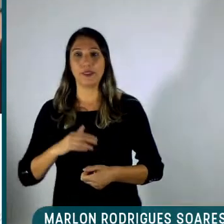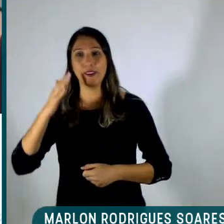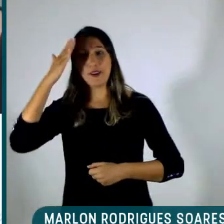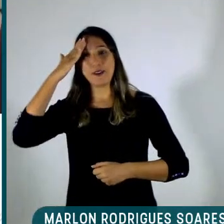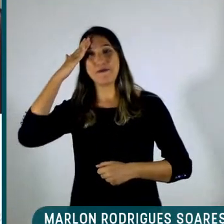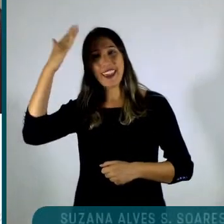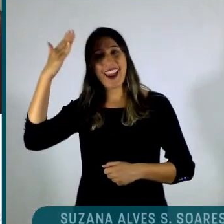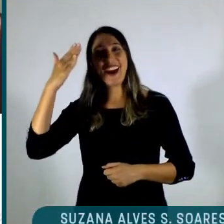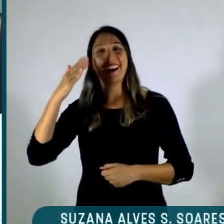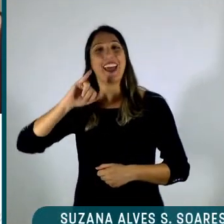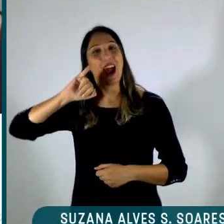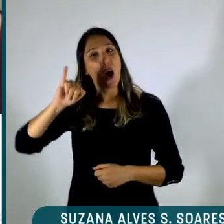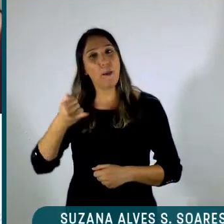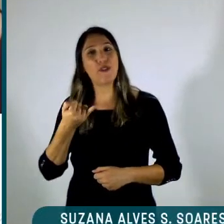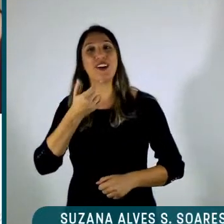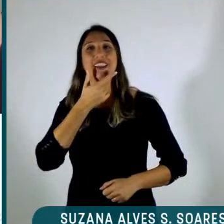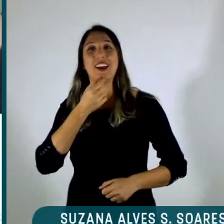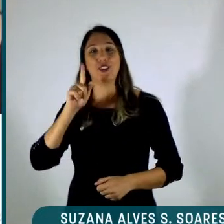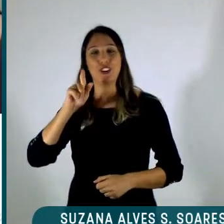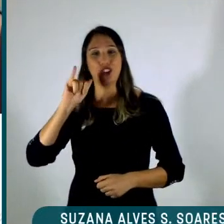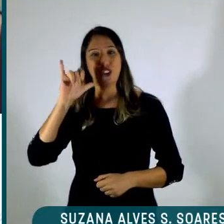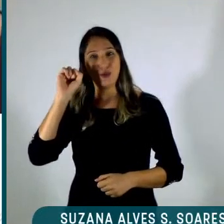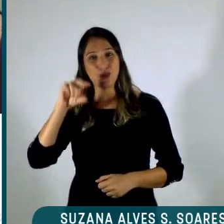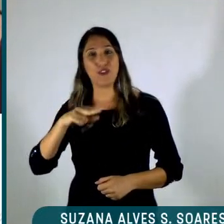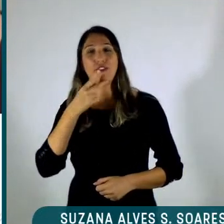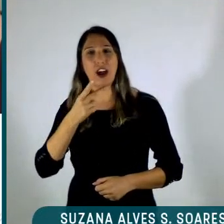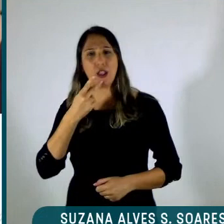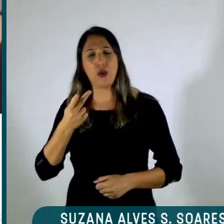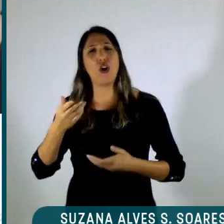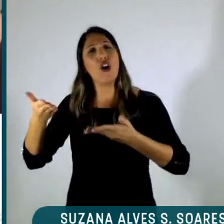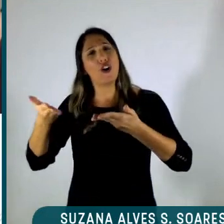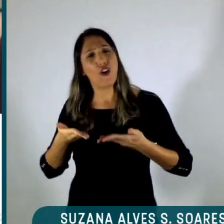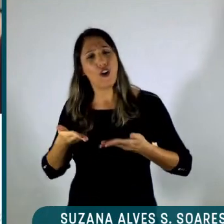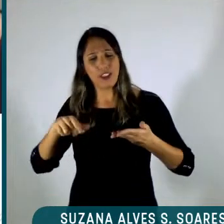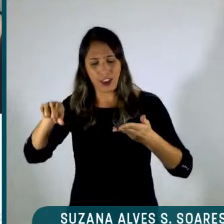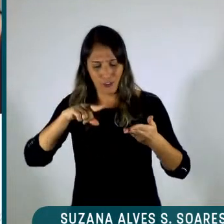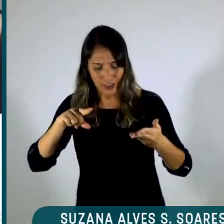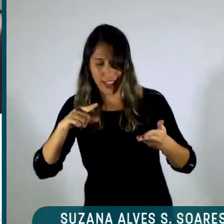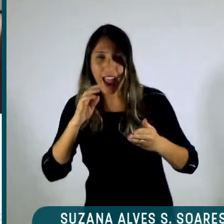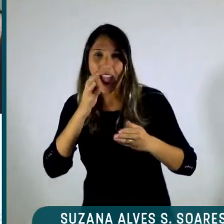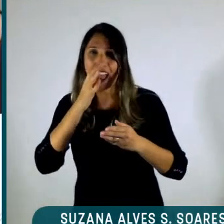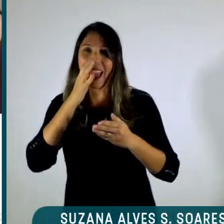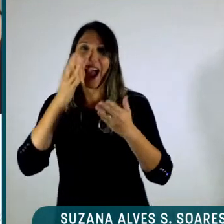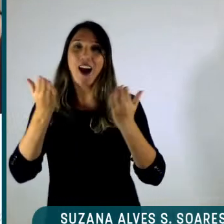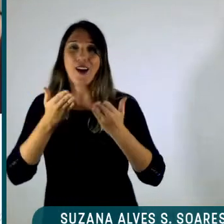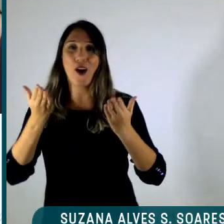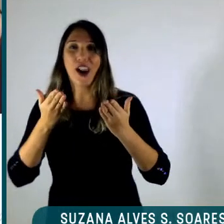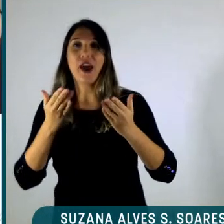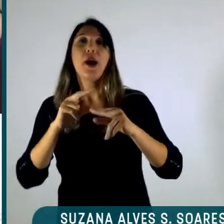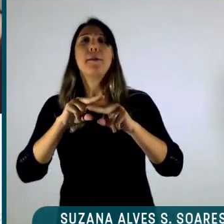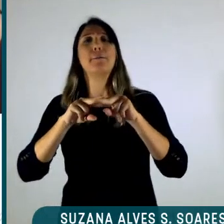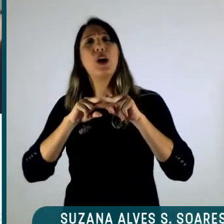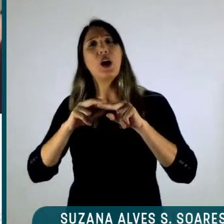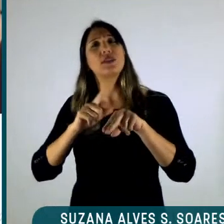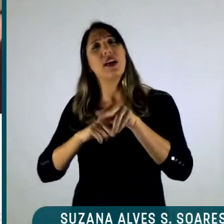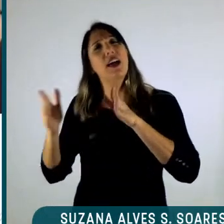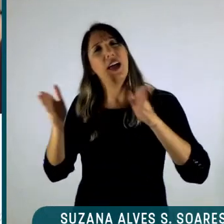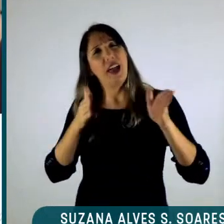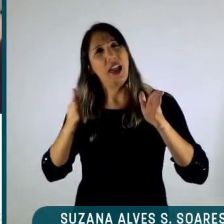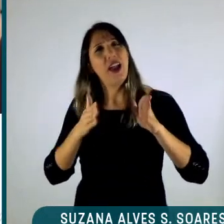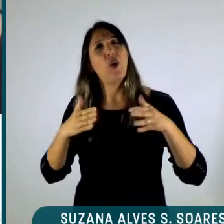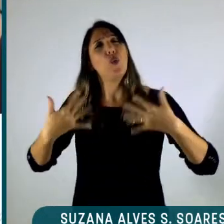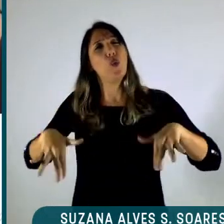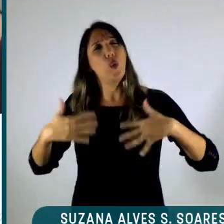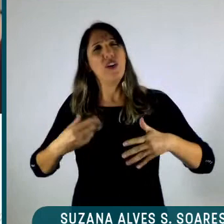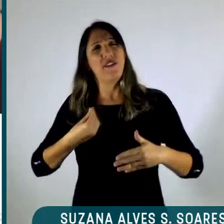Gilson. I'd like to take the advantage of Gilson talk and invite you who is watching us now, the